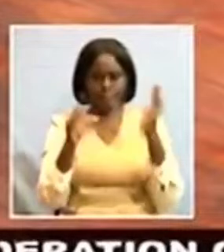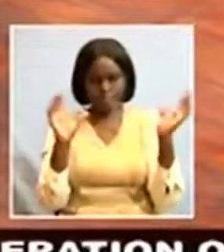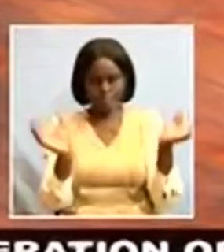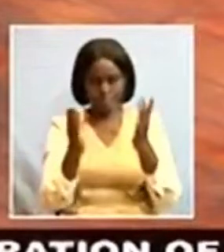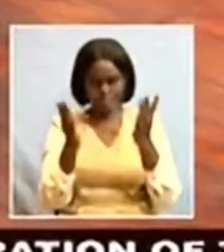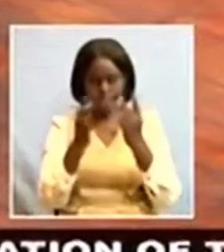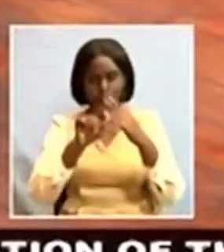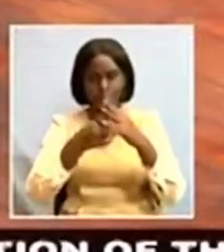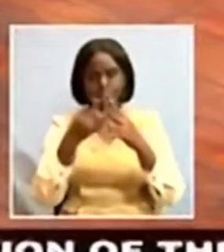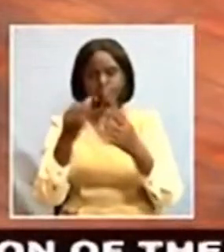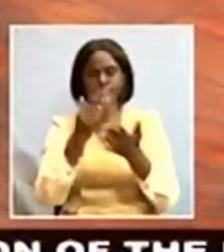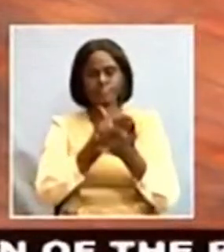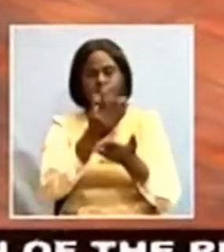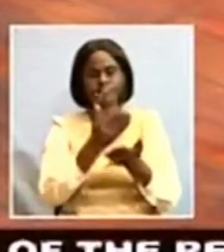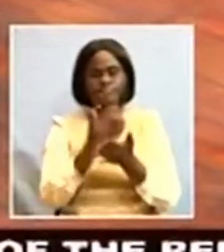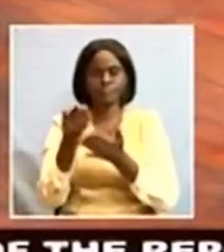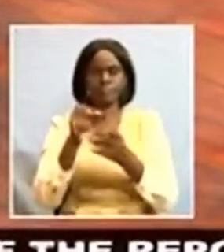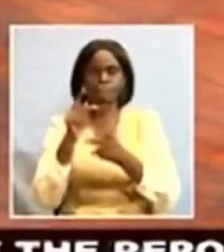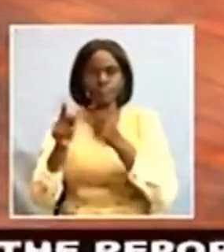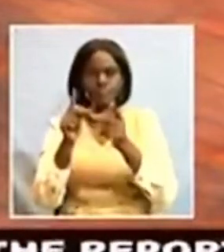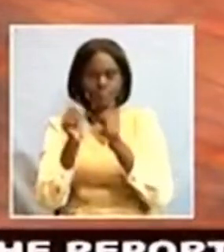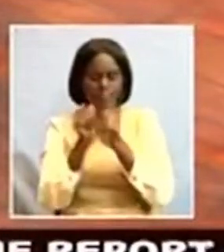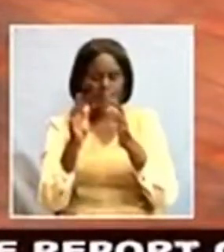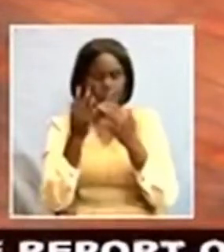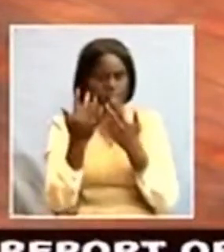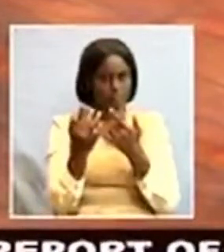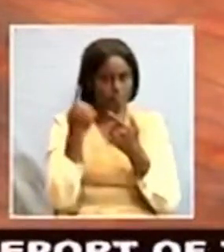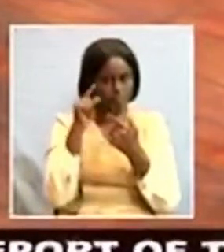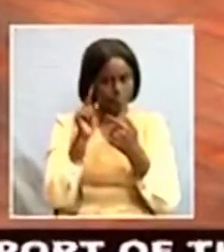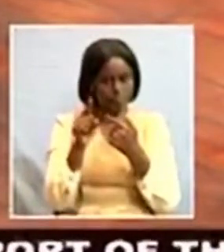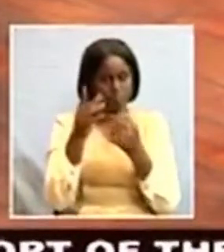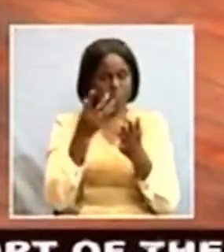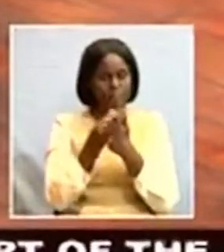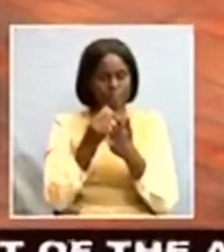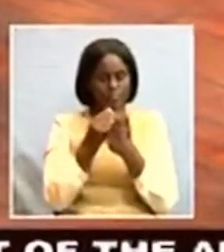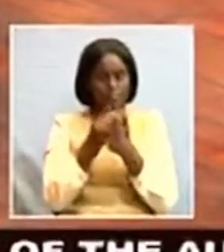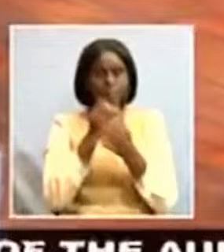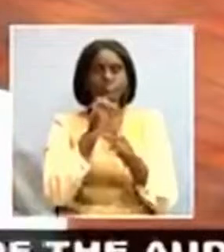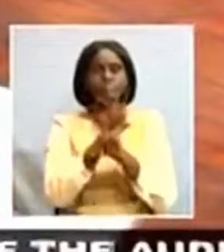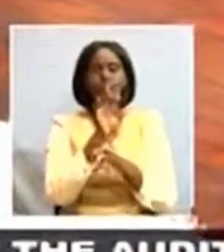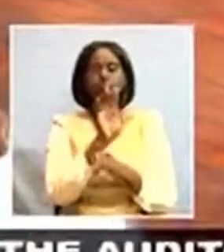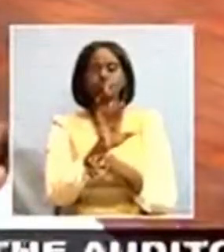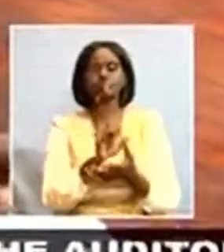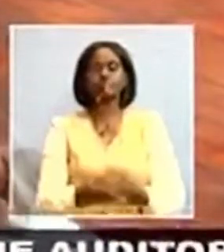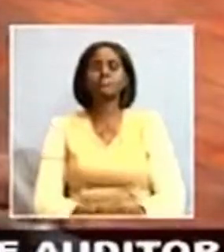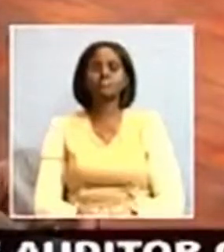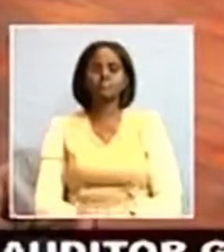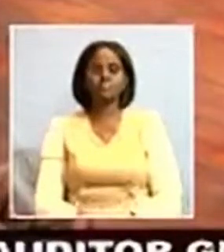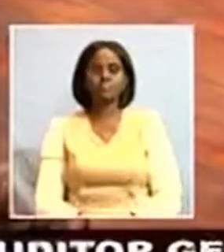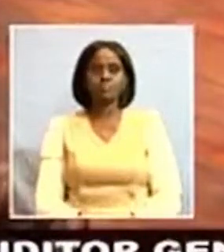the start of procurement process without waiting for funds being available.